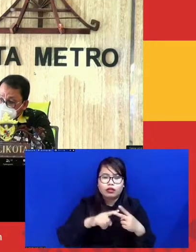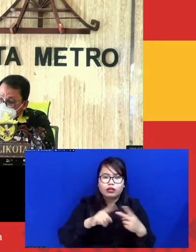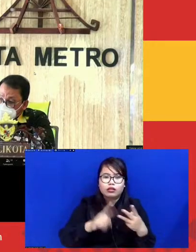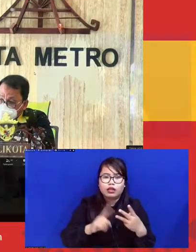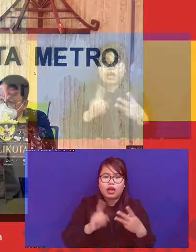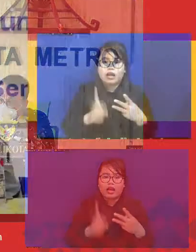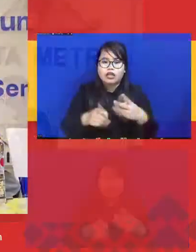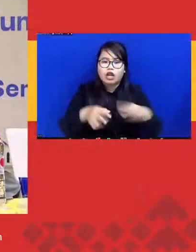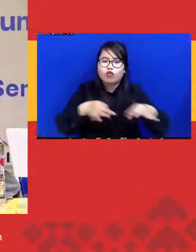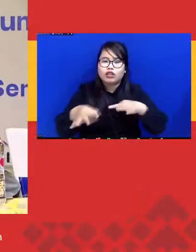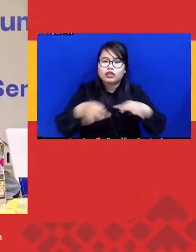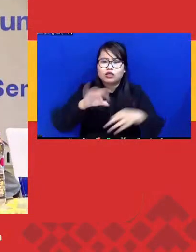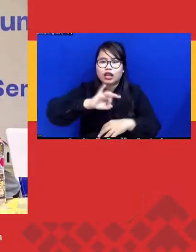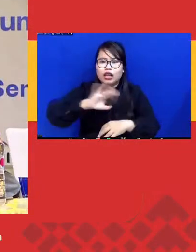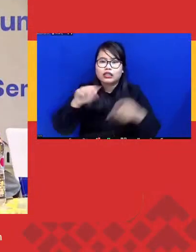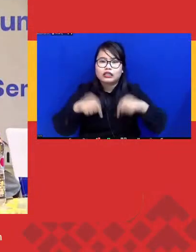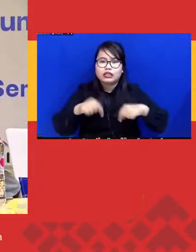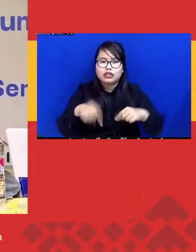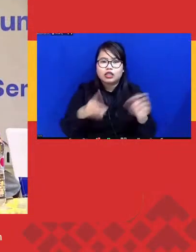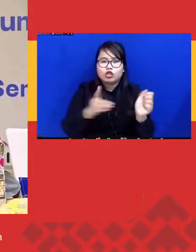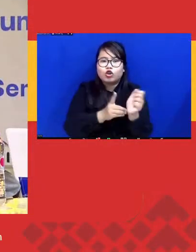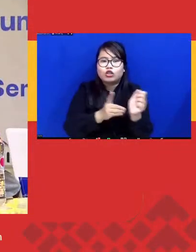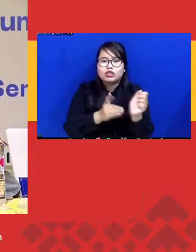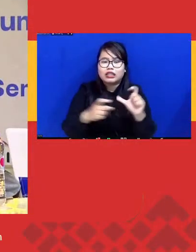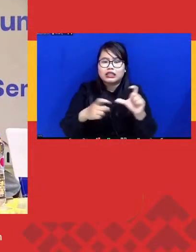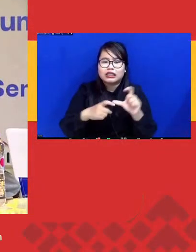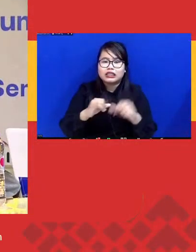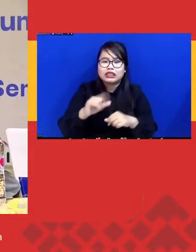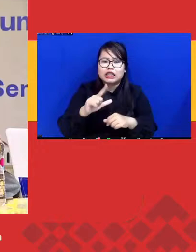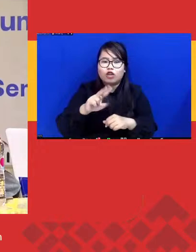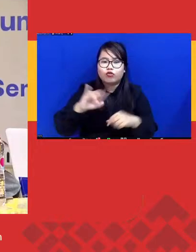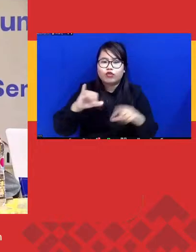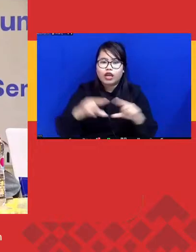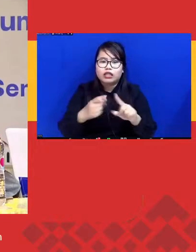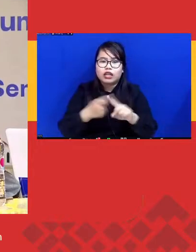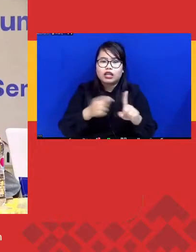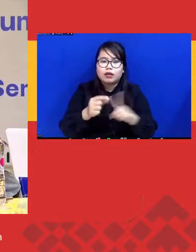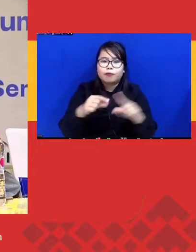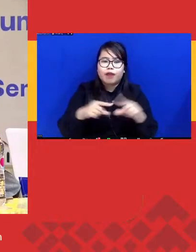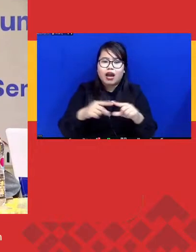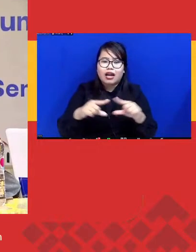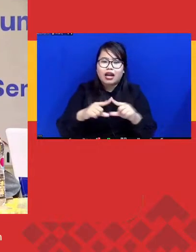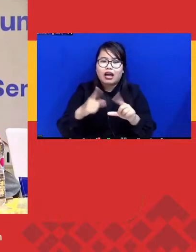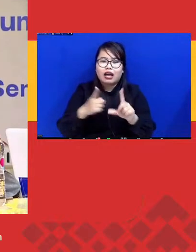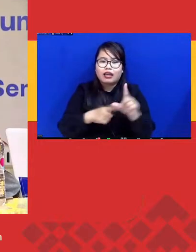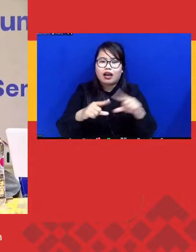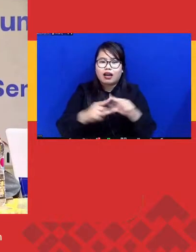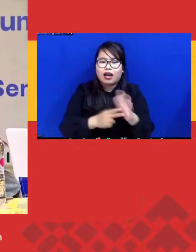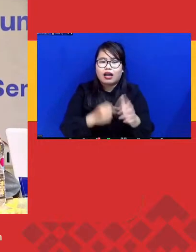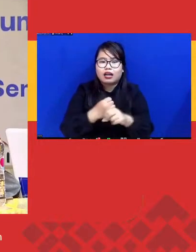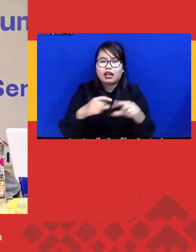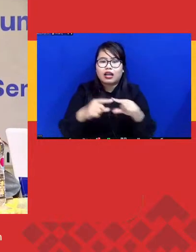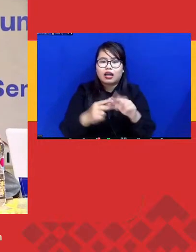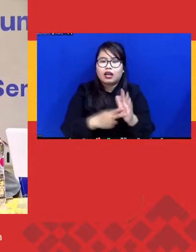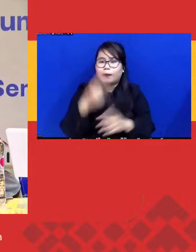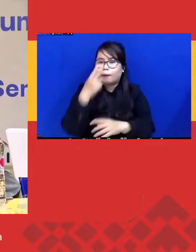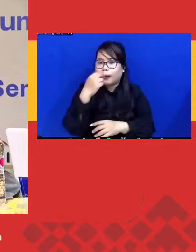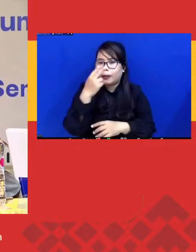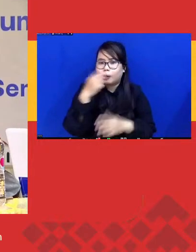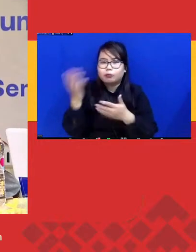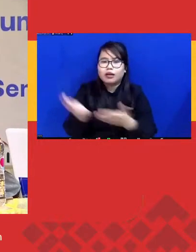Yazid from Parahyangan University Bandung. She will be in charge in facilitating practical exercise on mapping vulnerable